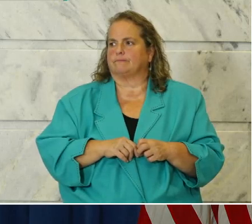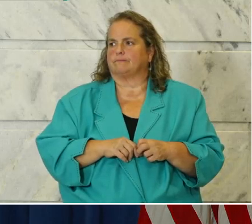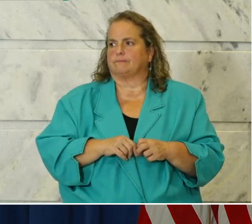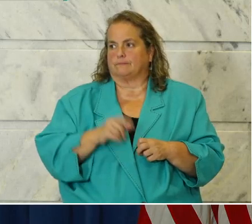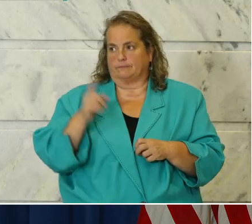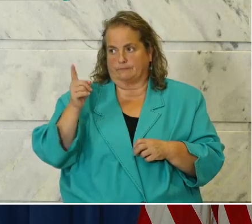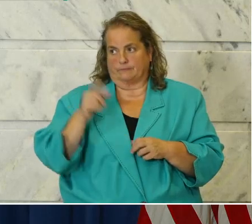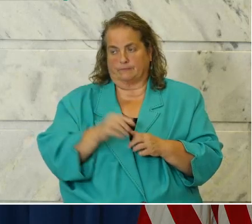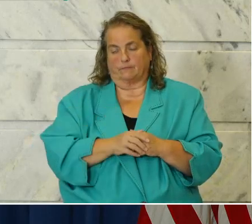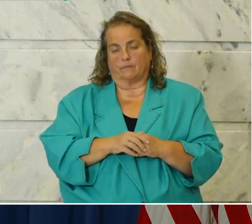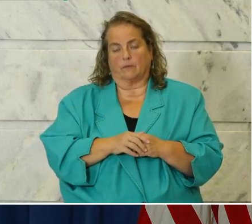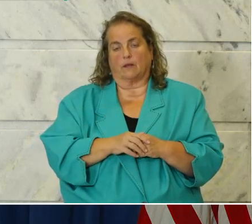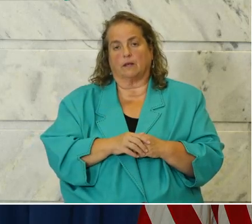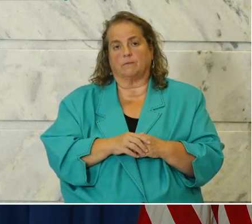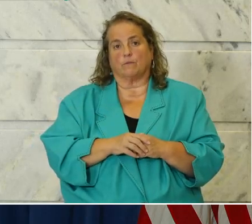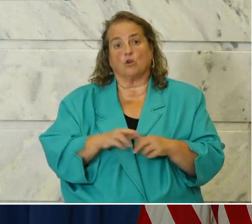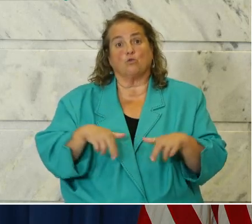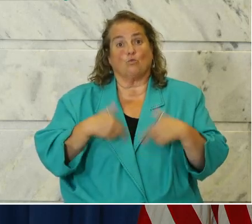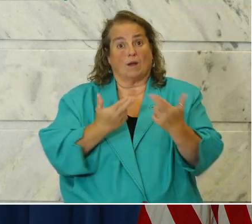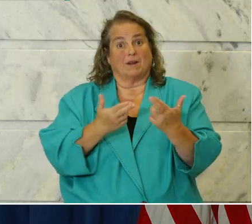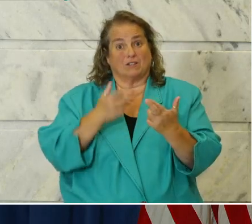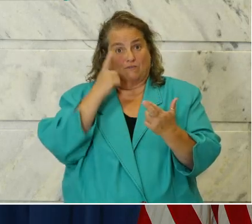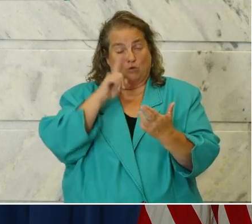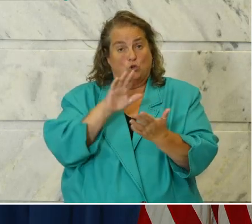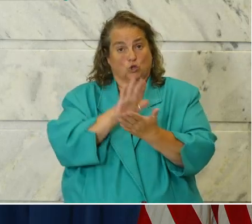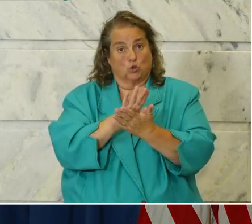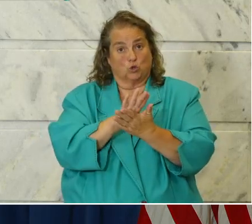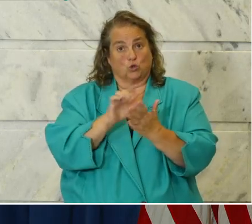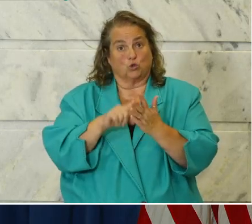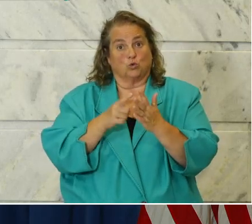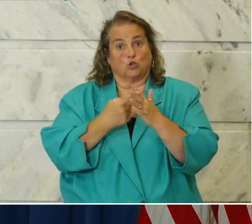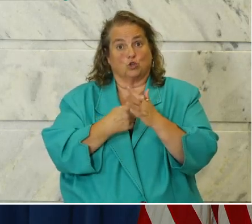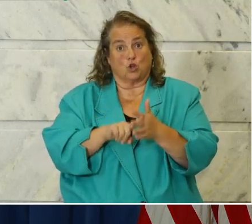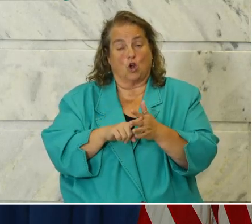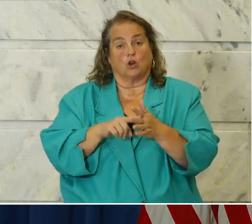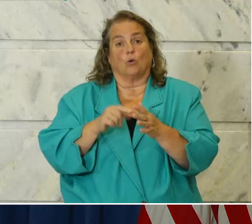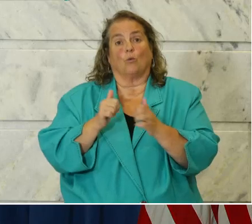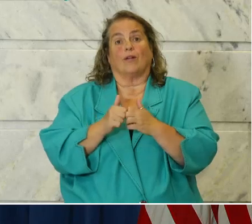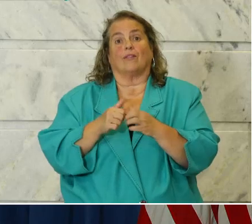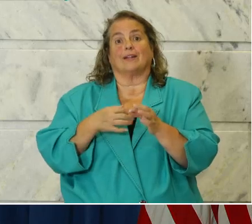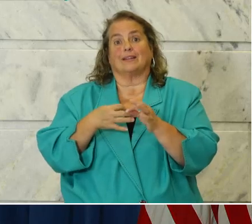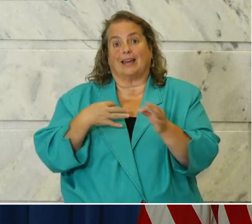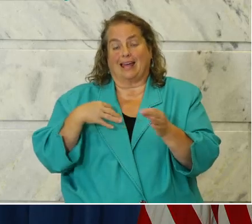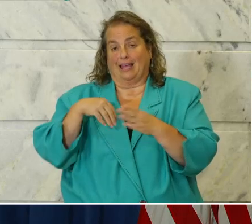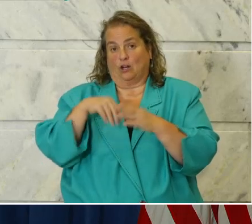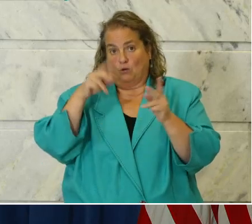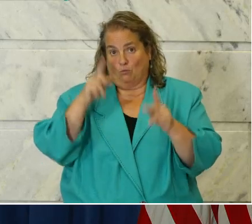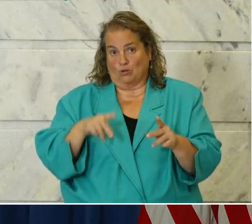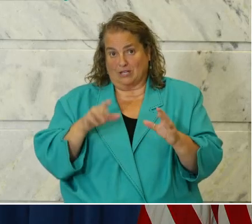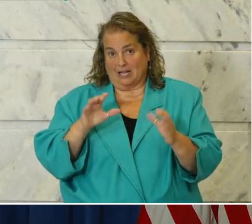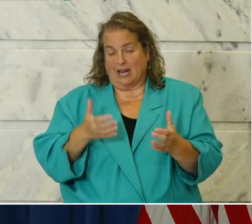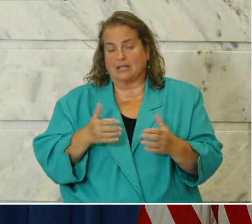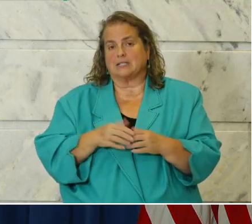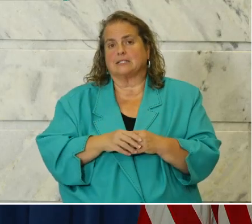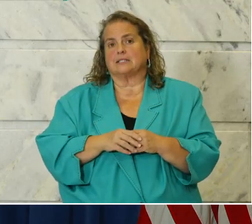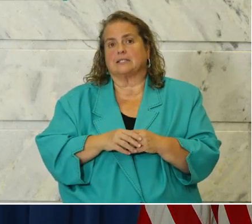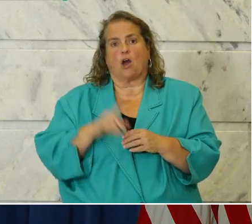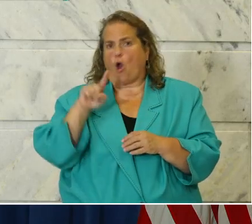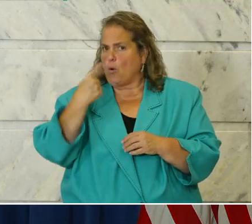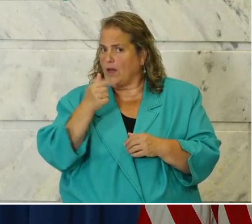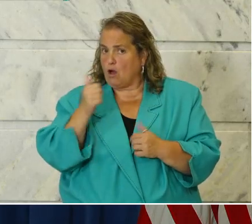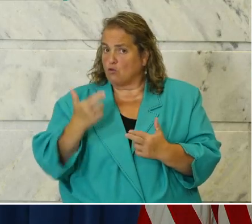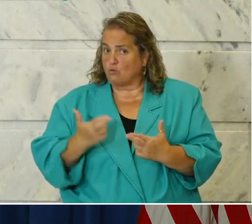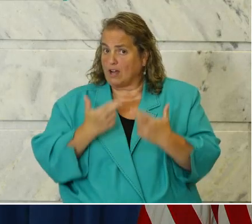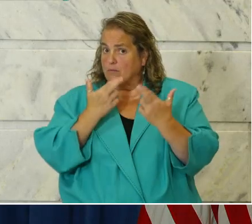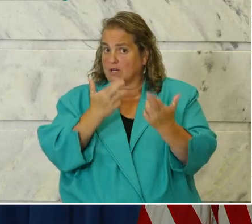the recommendation for schools to start the delay in-person classes, that's only a recommendation, right? It doesn't